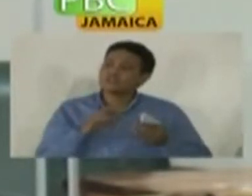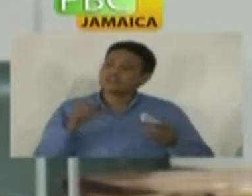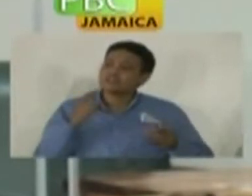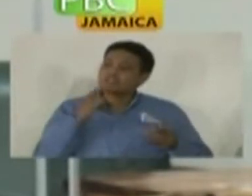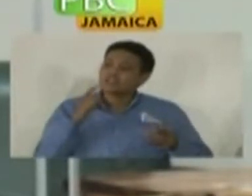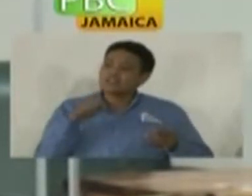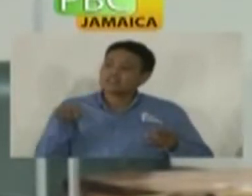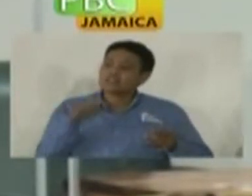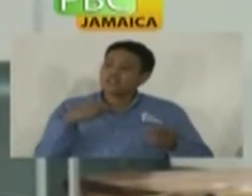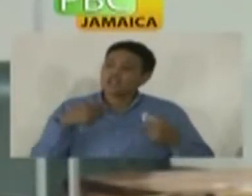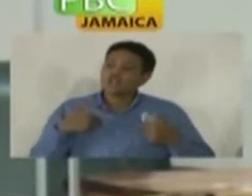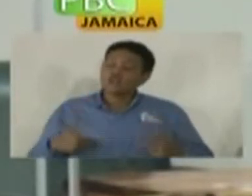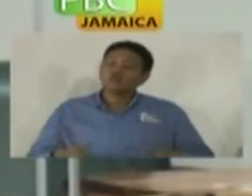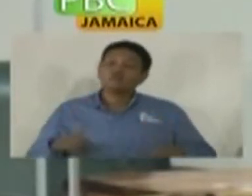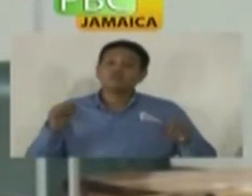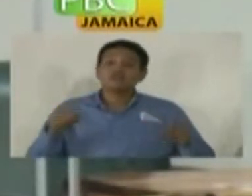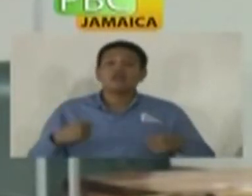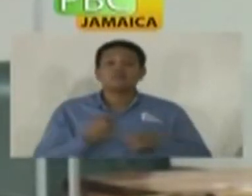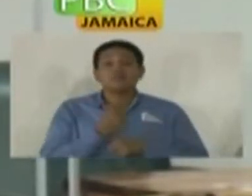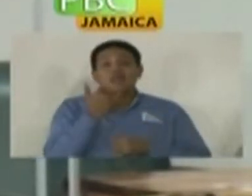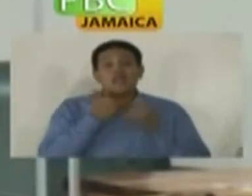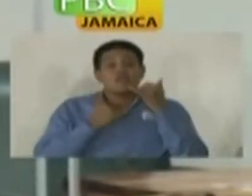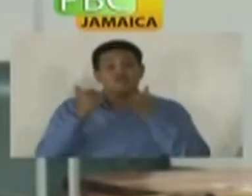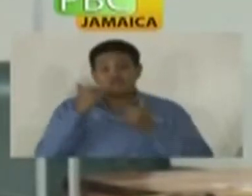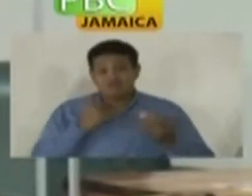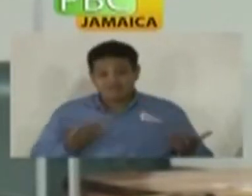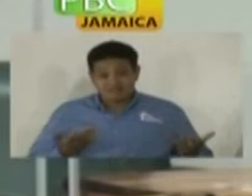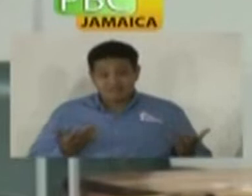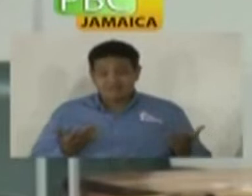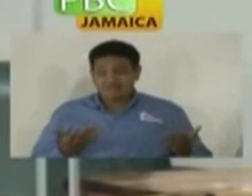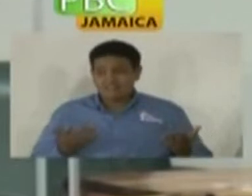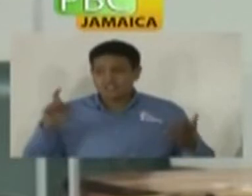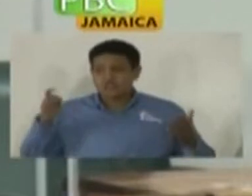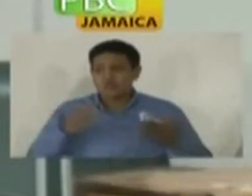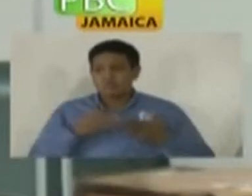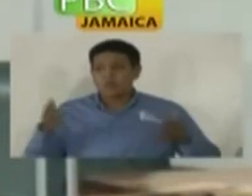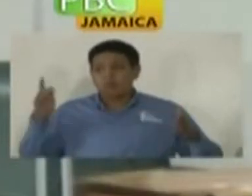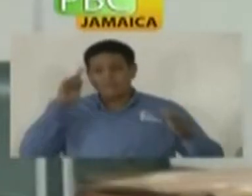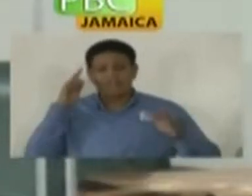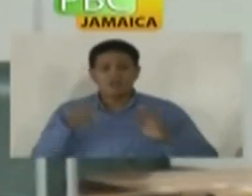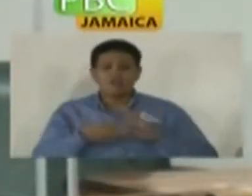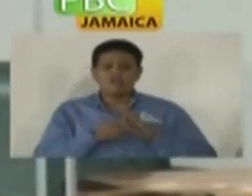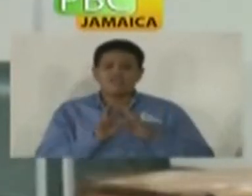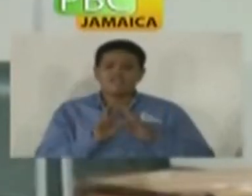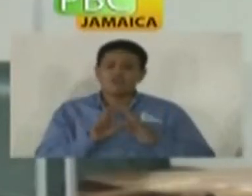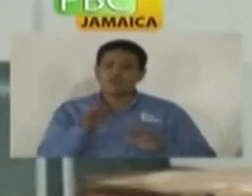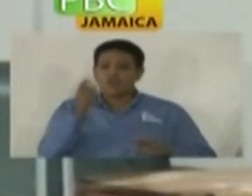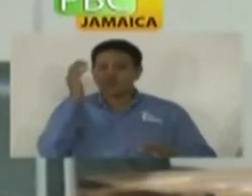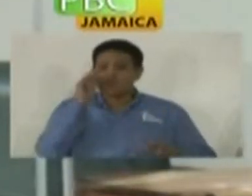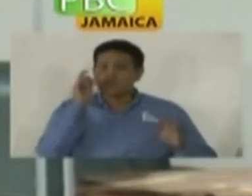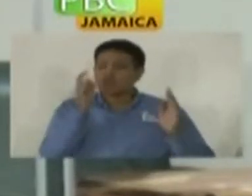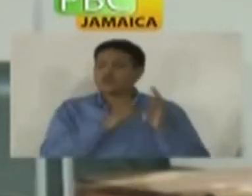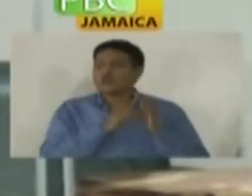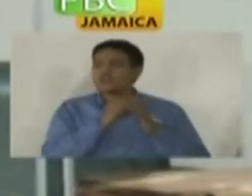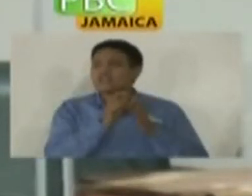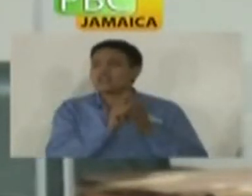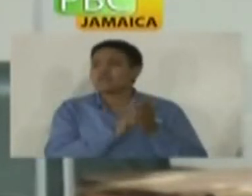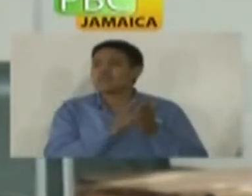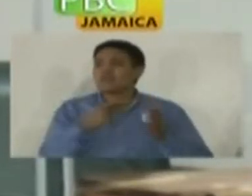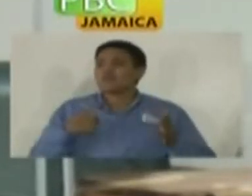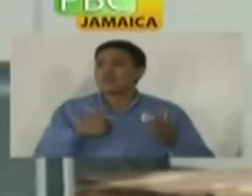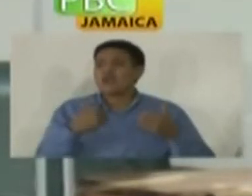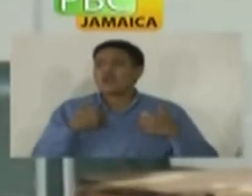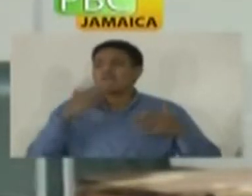humans, they can make errors, it should be open to review. And you notice in the bill that we have,